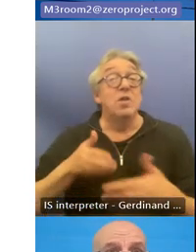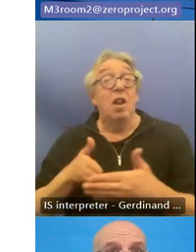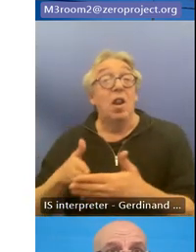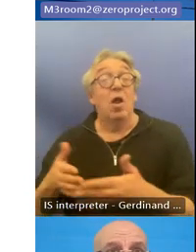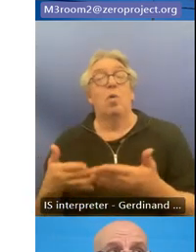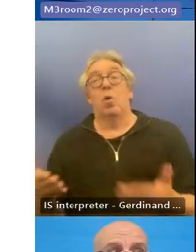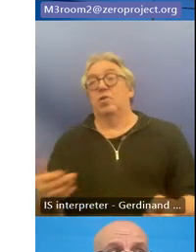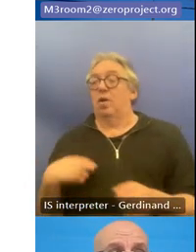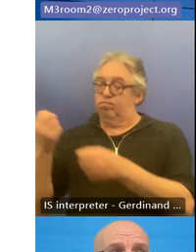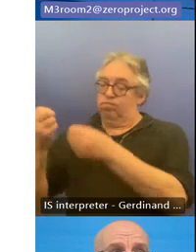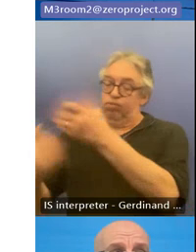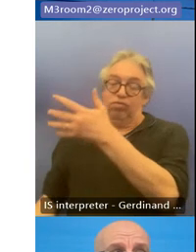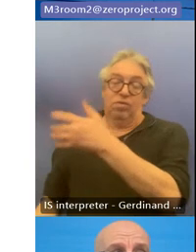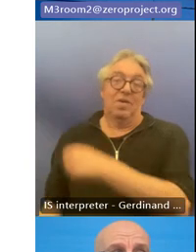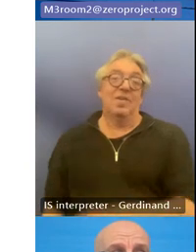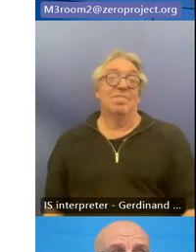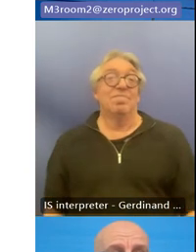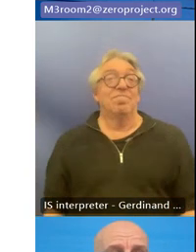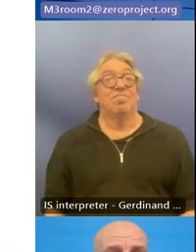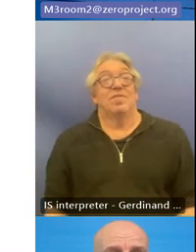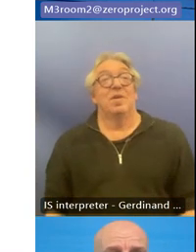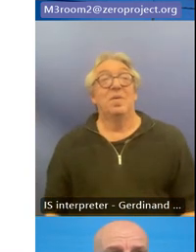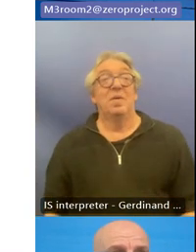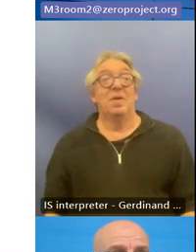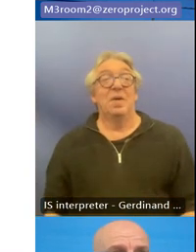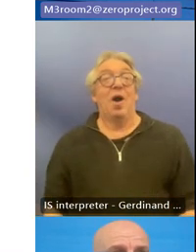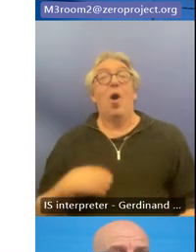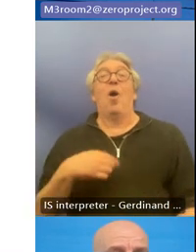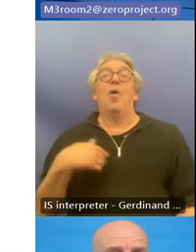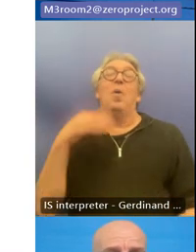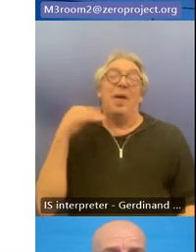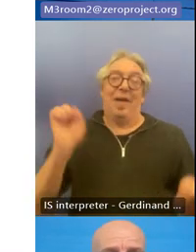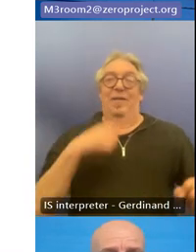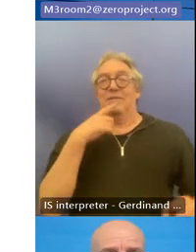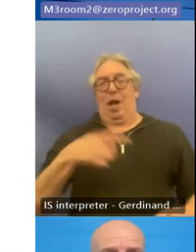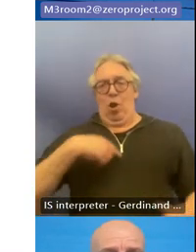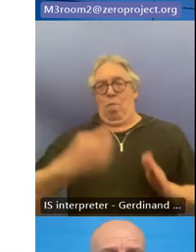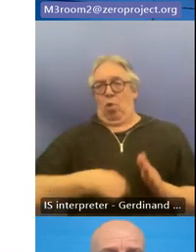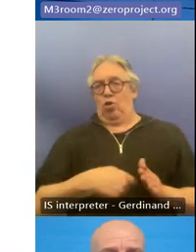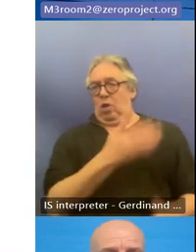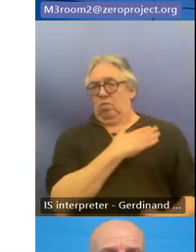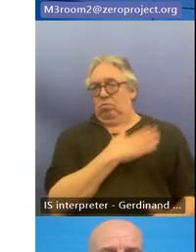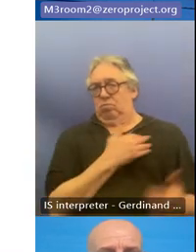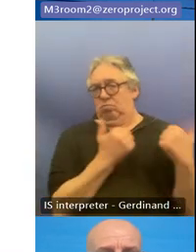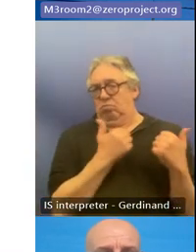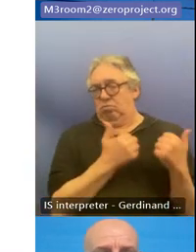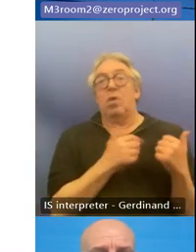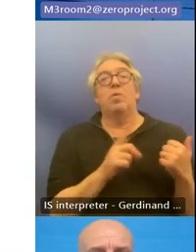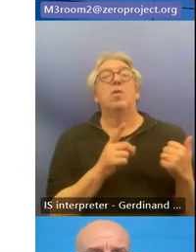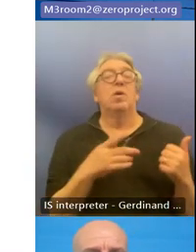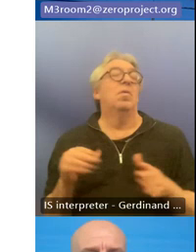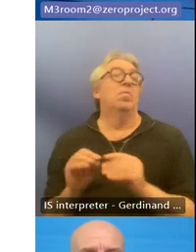presentation, we want to appraise our projects, but we know that there are a lot of challenges, and